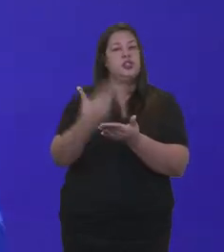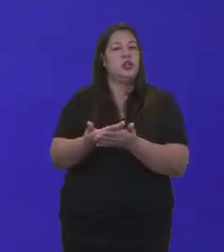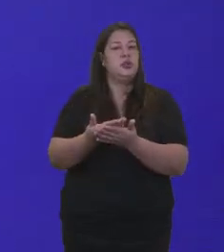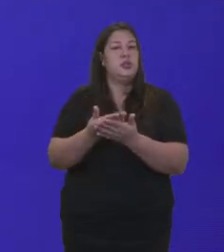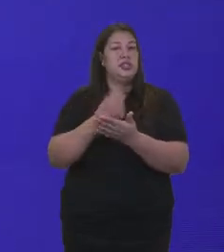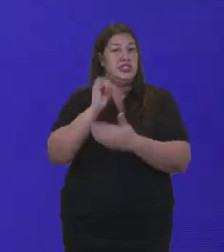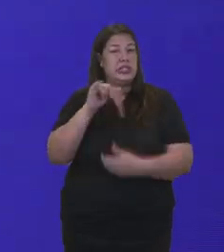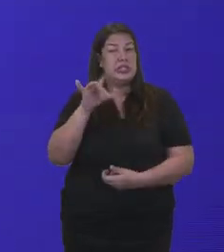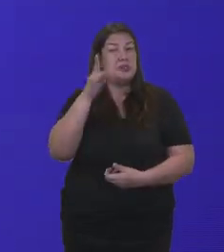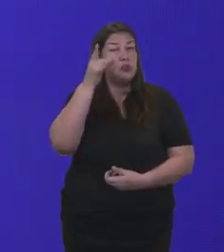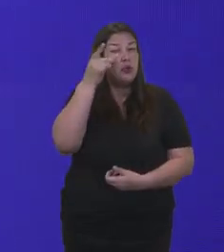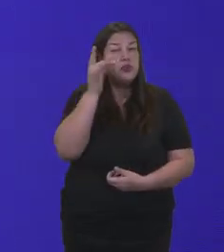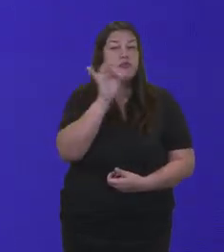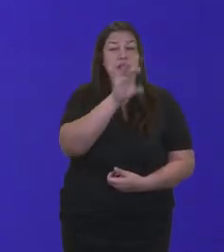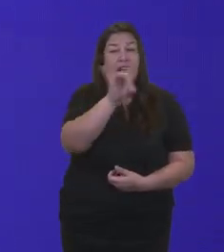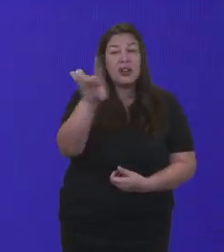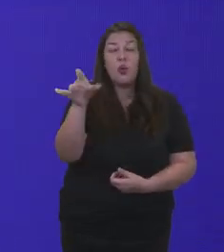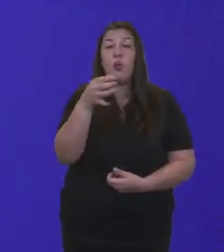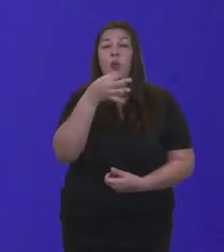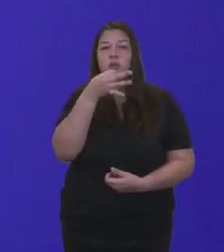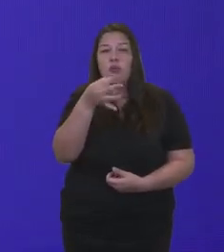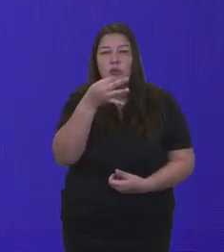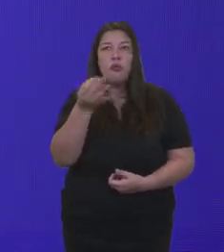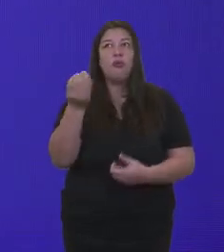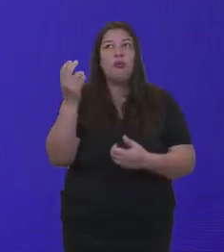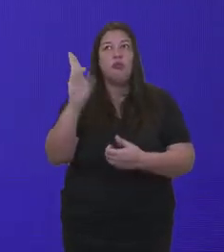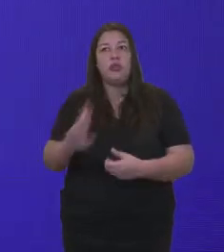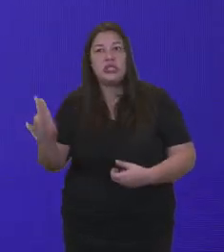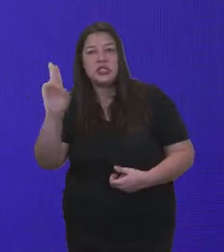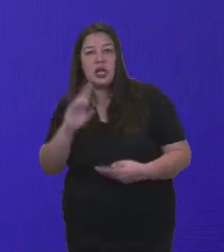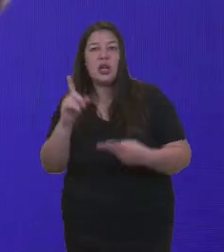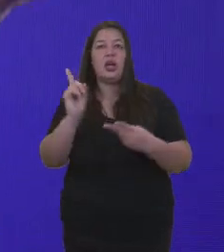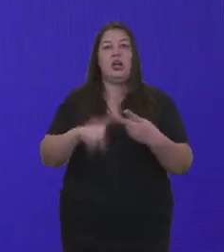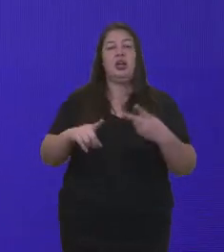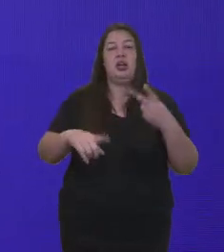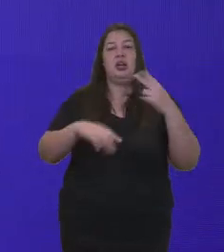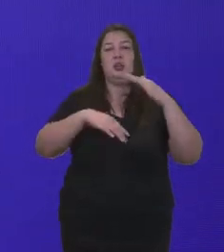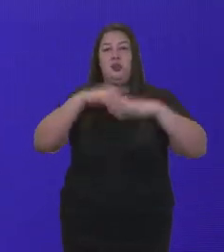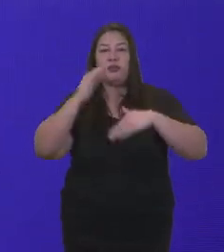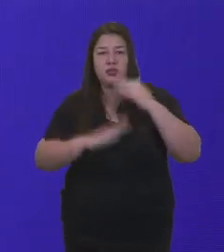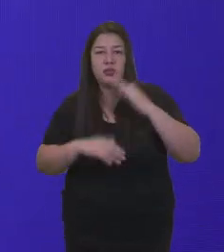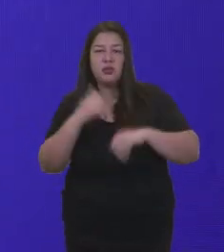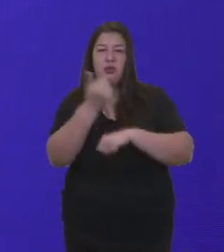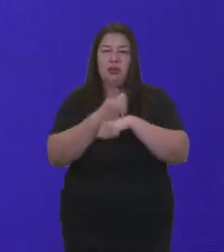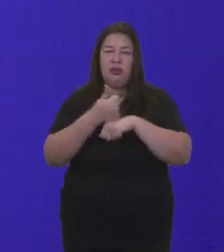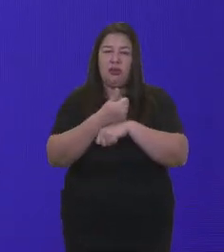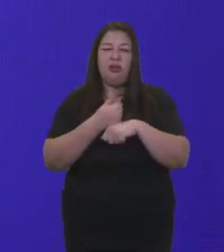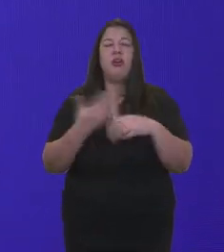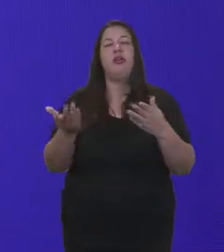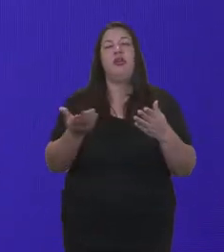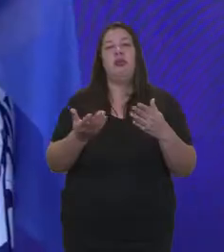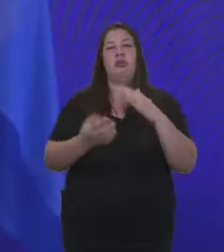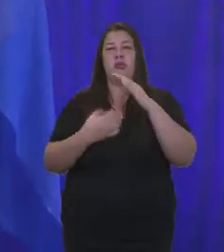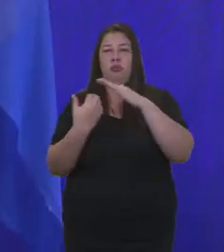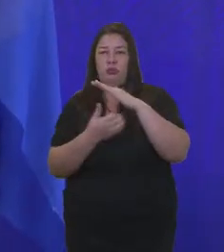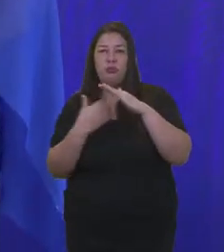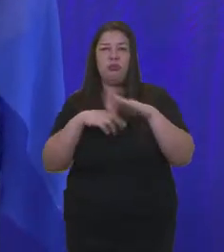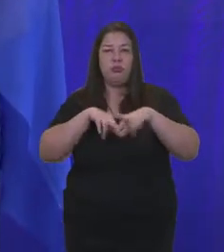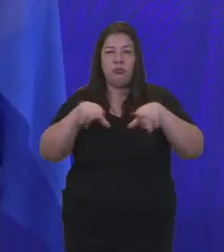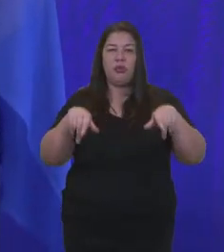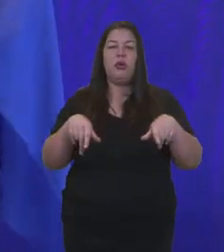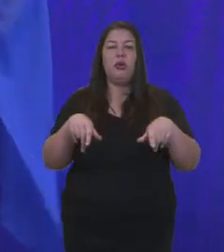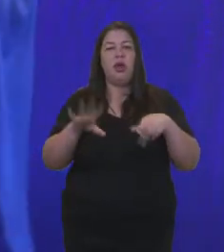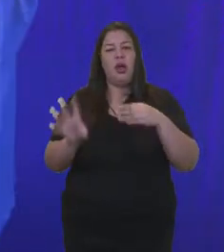we believe that putting together different points of view, academic, business, professional, this is in itself an